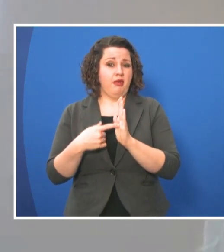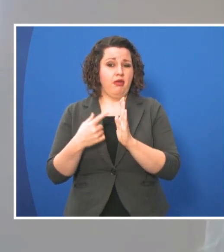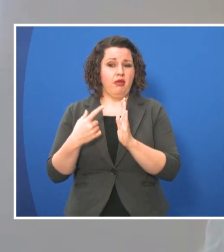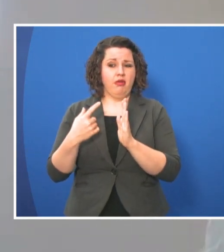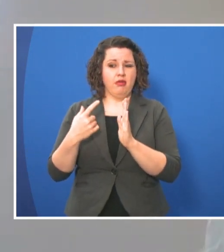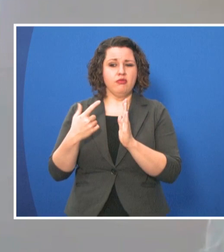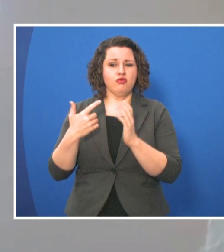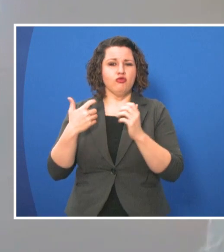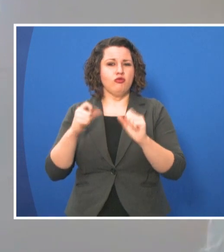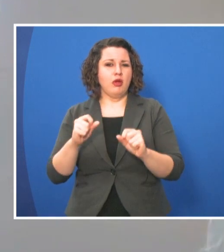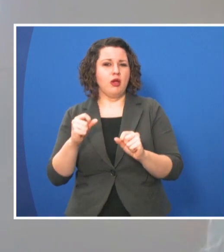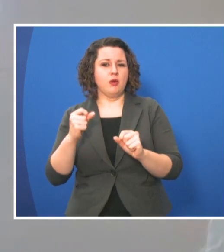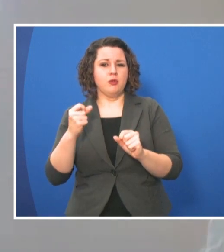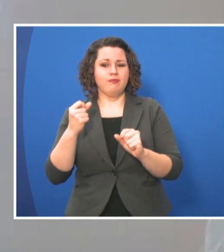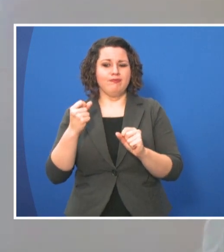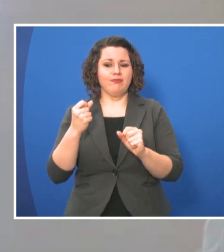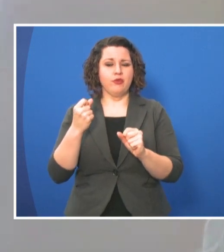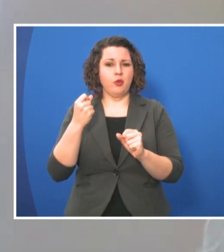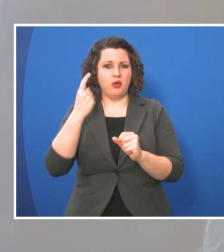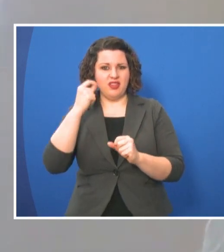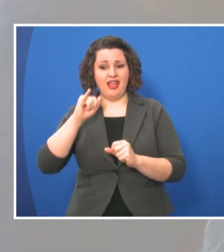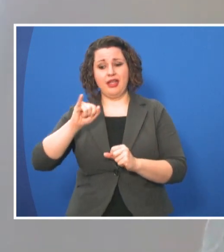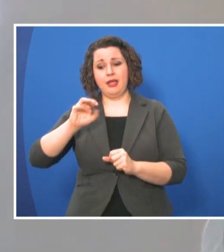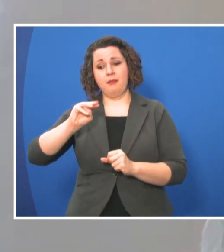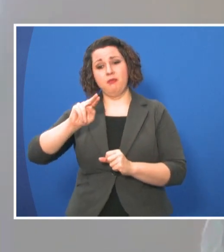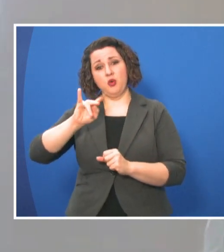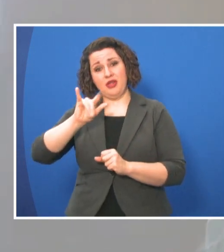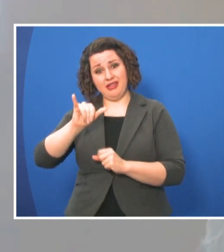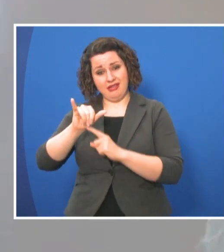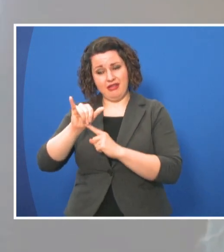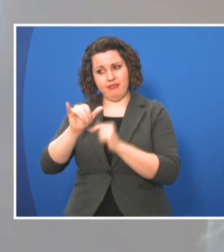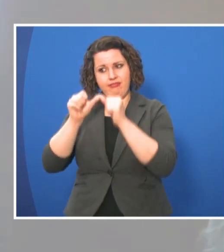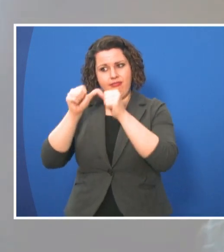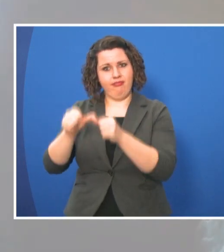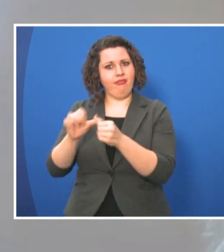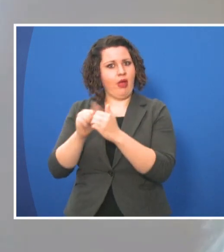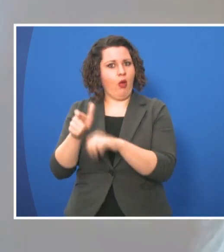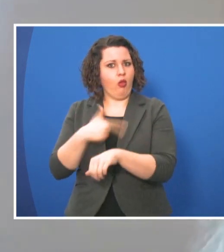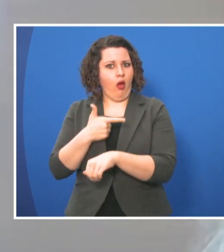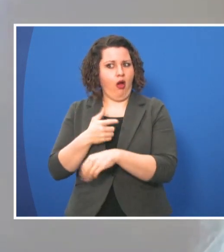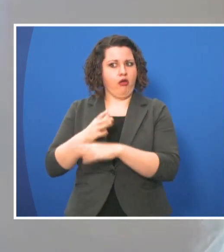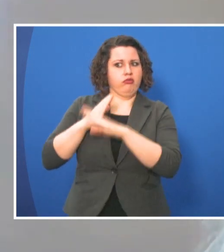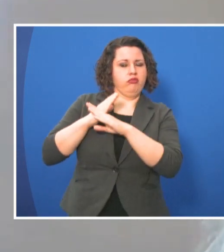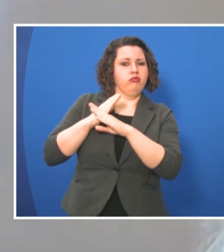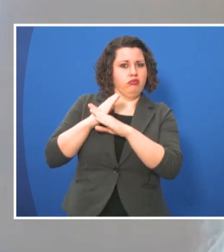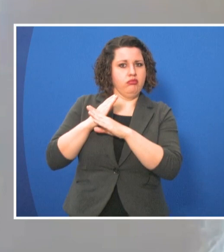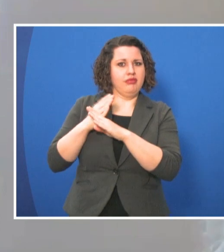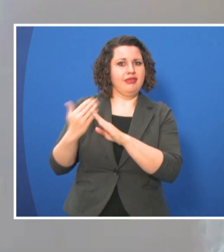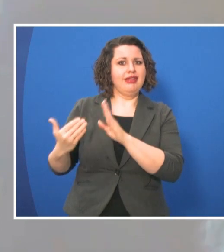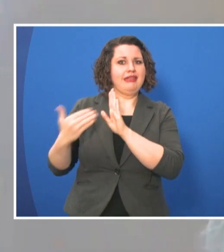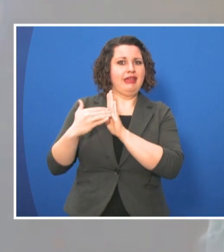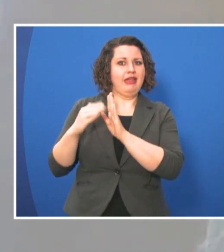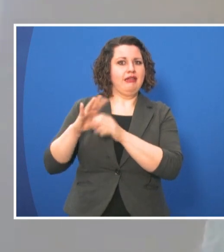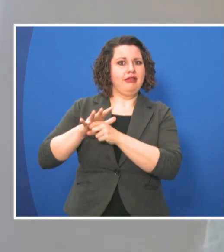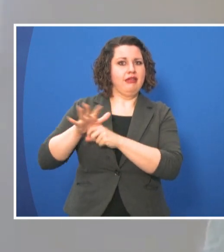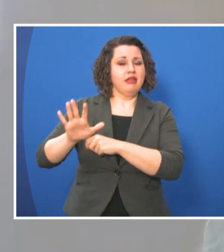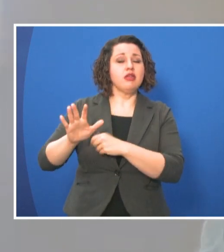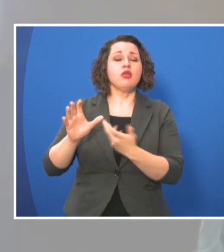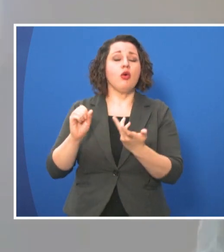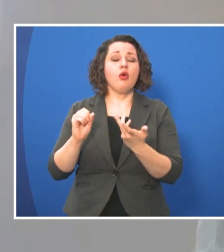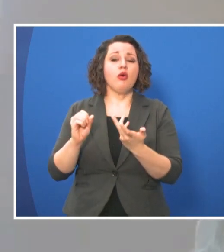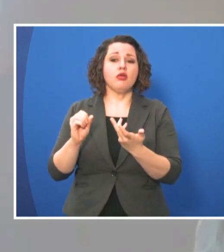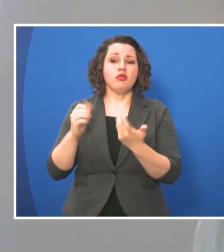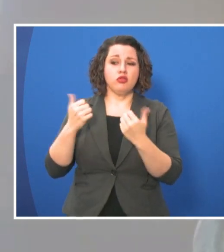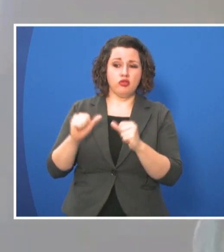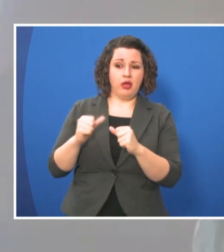bit better how long that immunity lasts before we can provide people with additional information about what degree